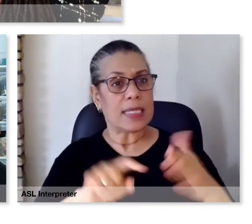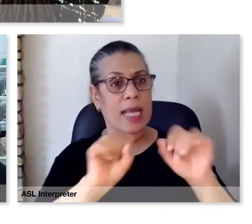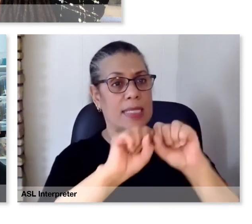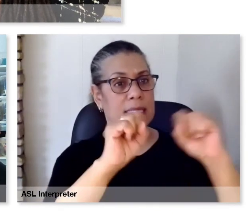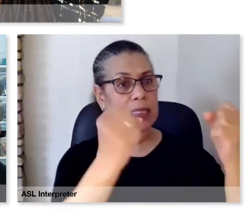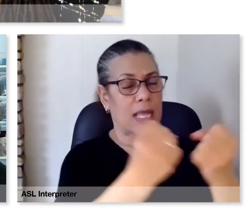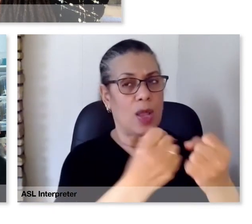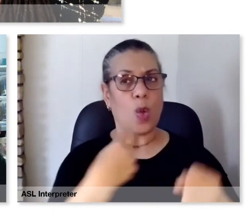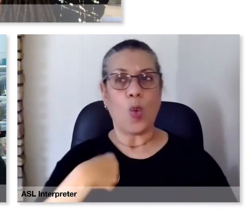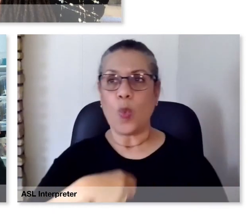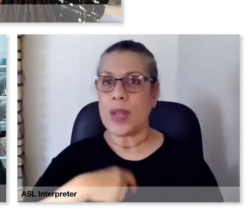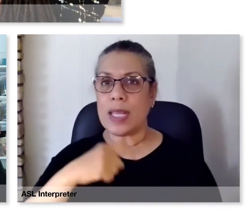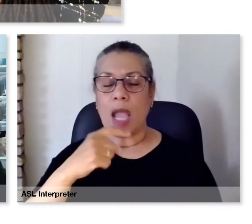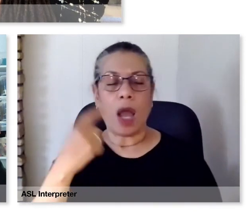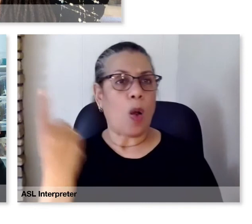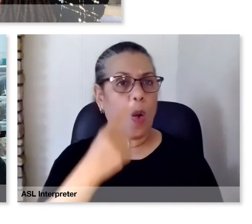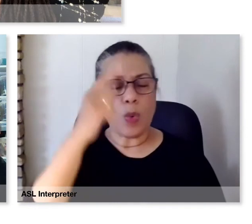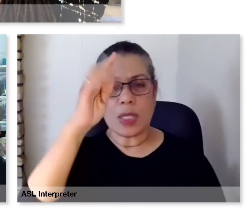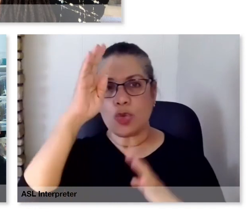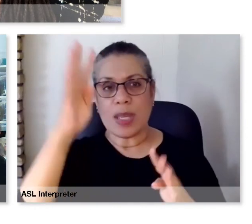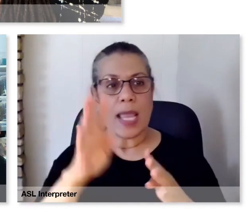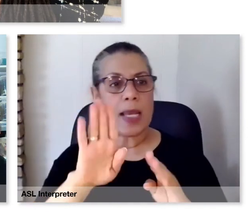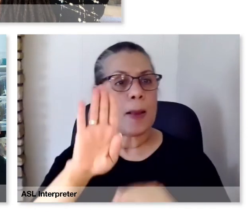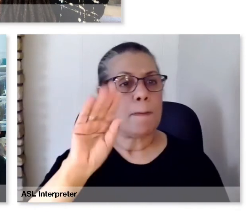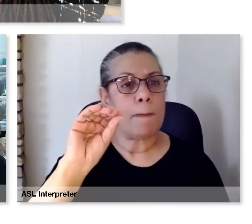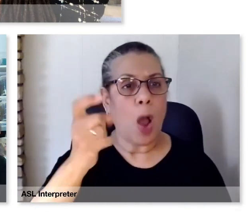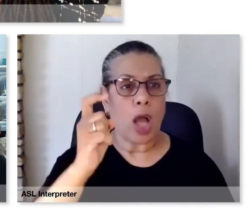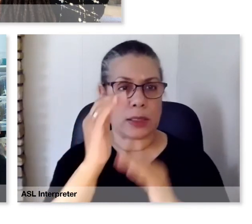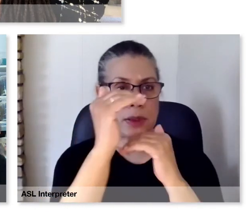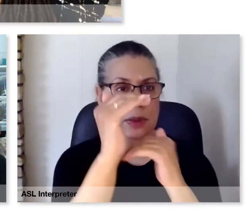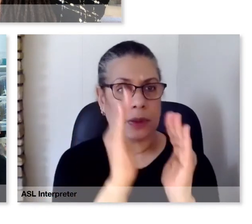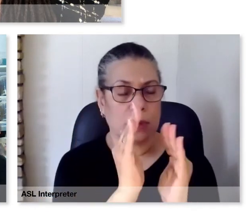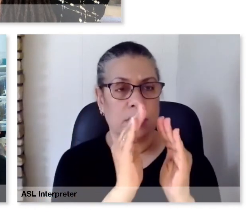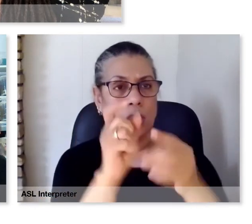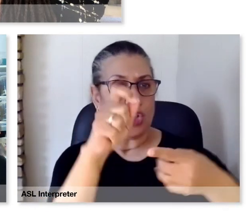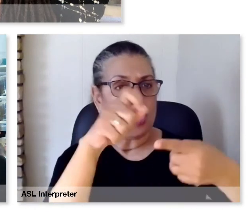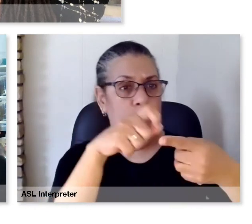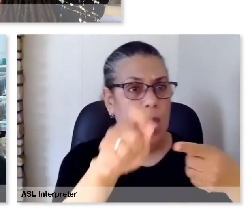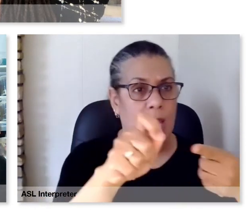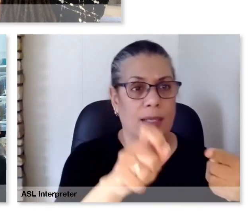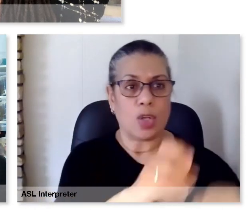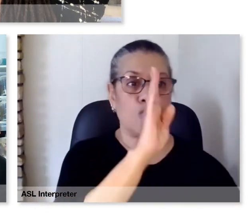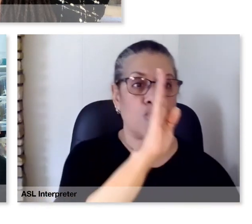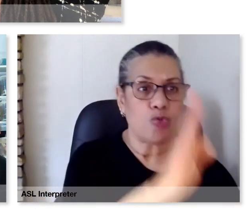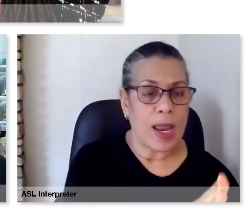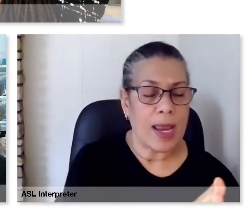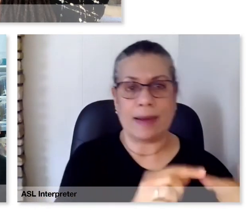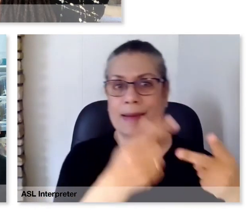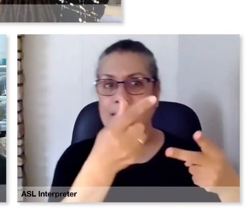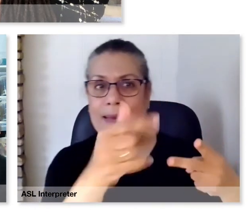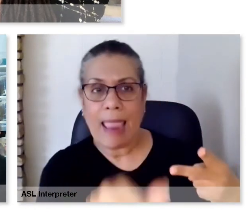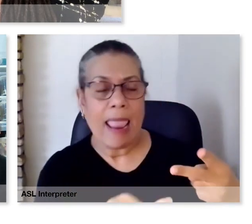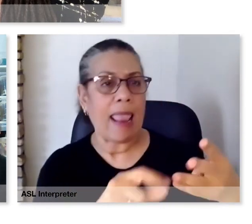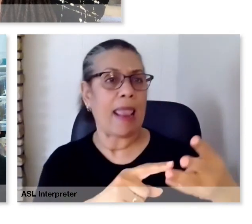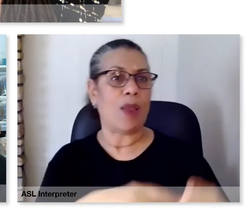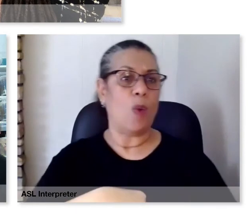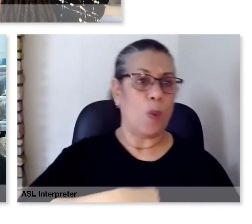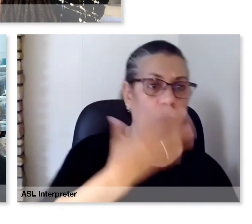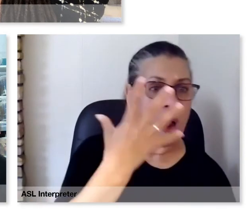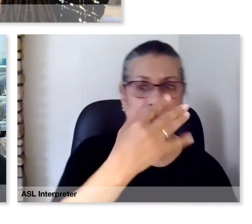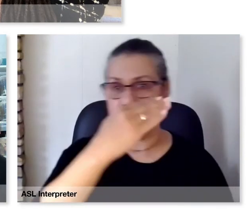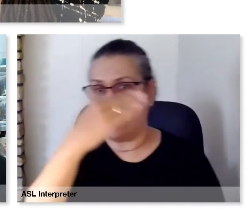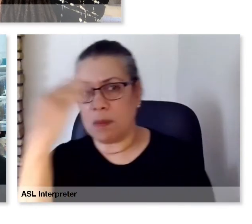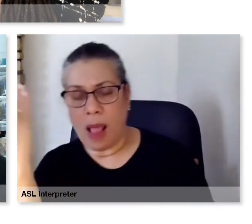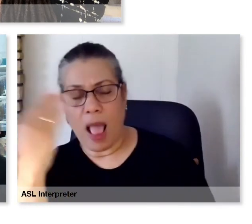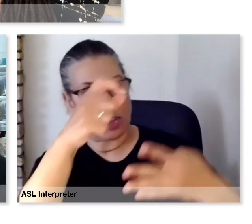constantly creating these boxes that you mentioned. And we add more categories. And we think that by adding more